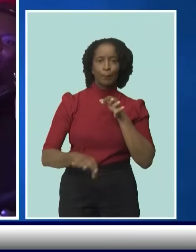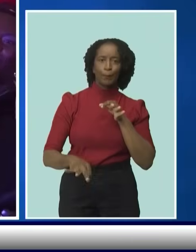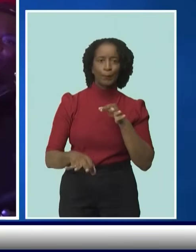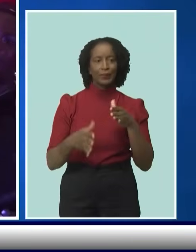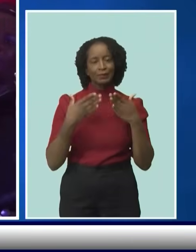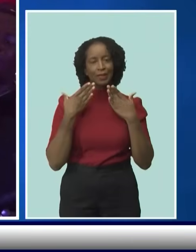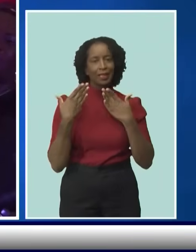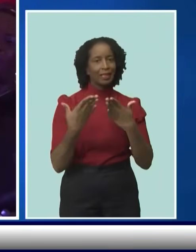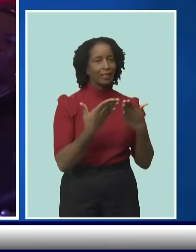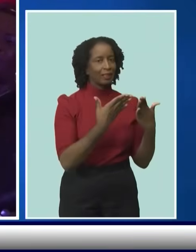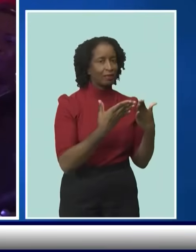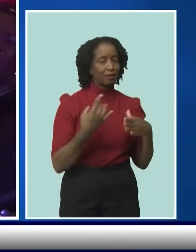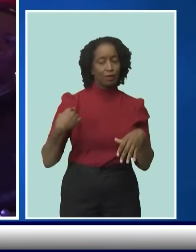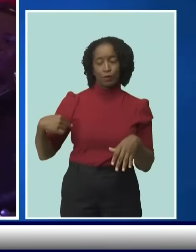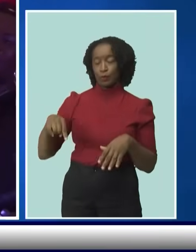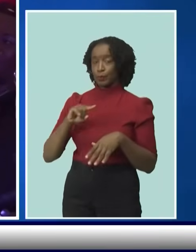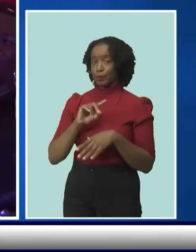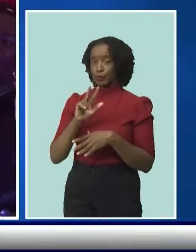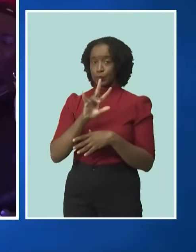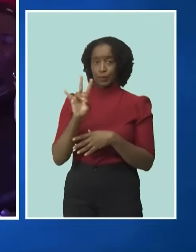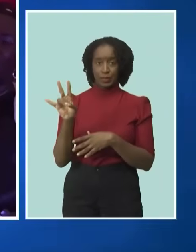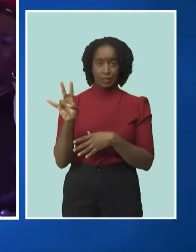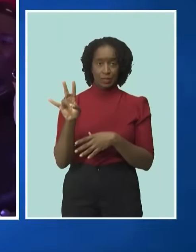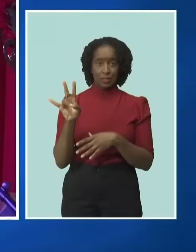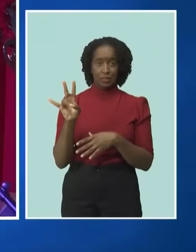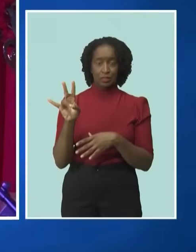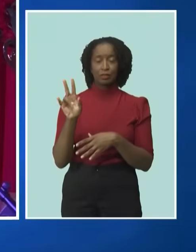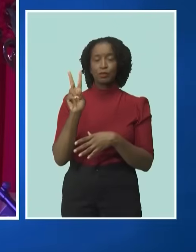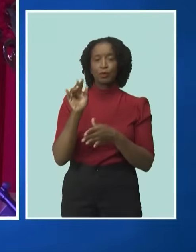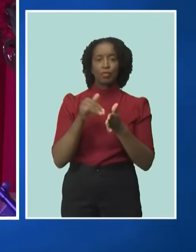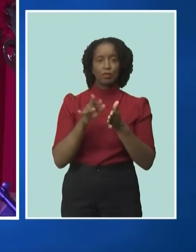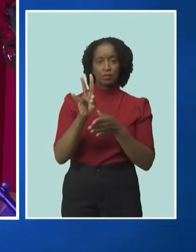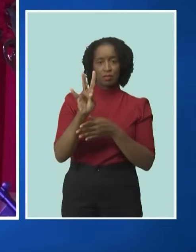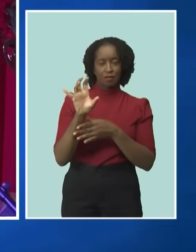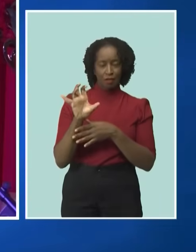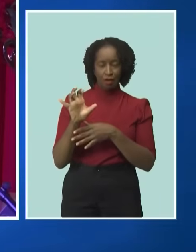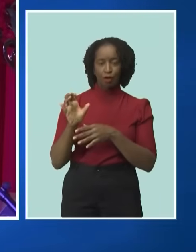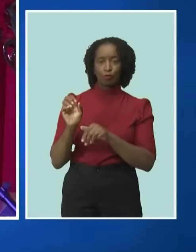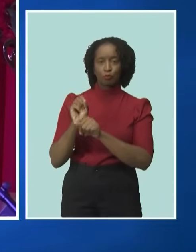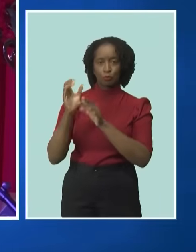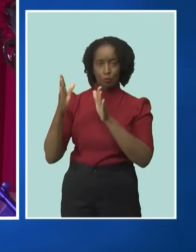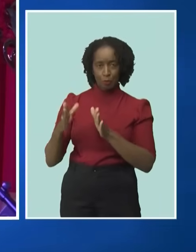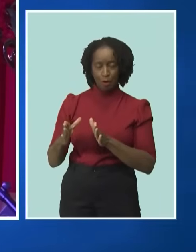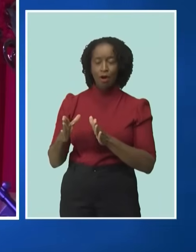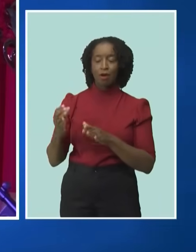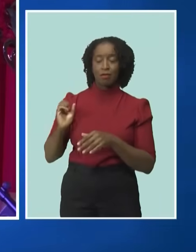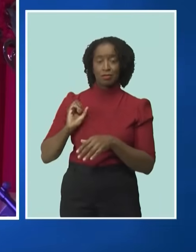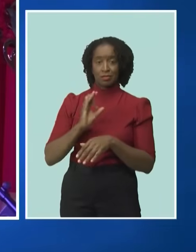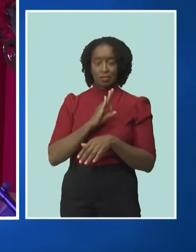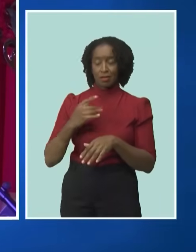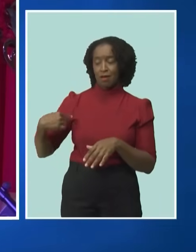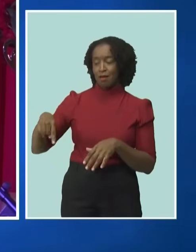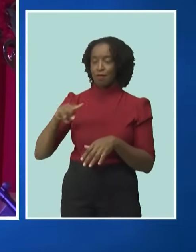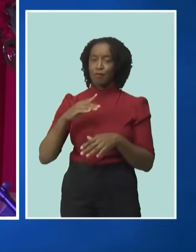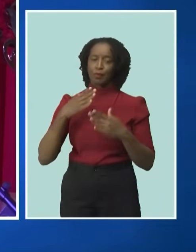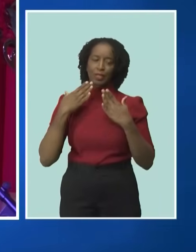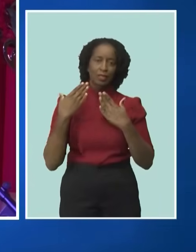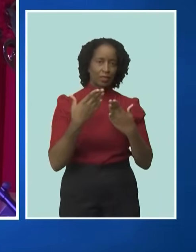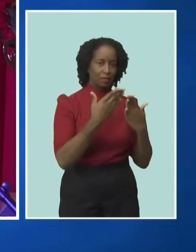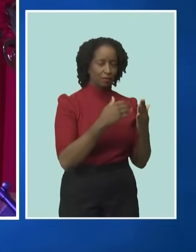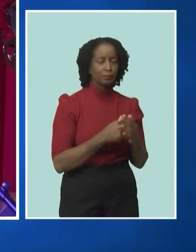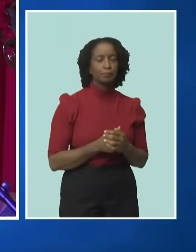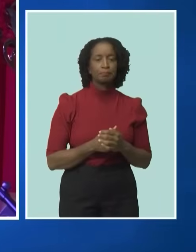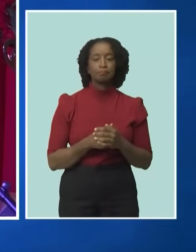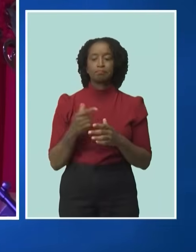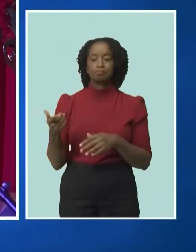thank you from the bottom of all 2,700 employees. Newly appointed country manager Kemar Polius said he is happy to have been